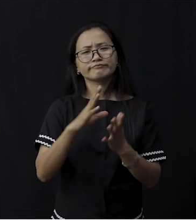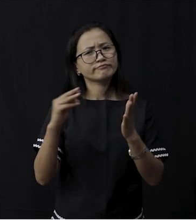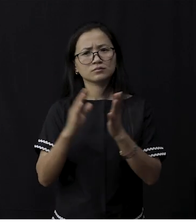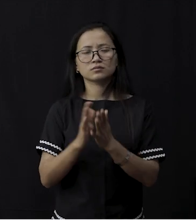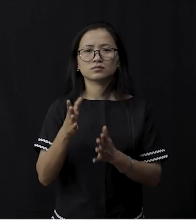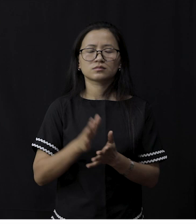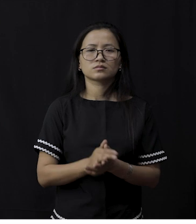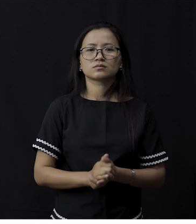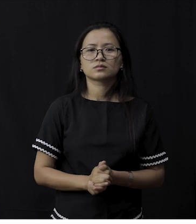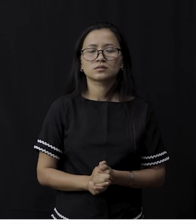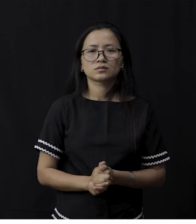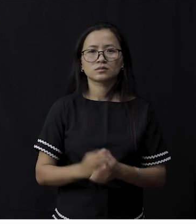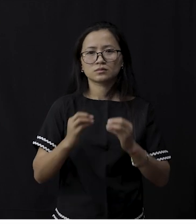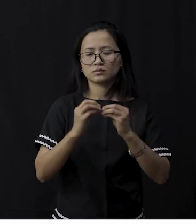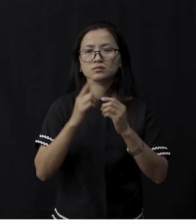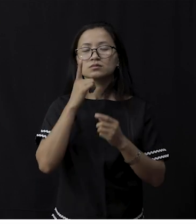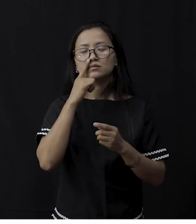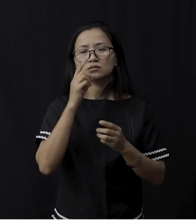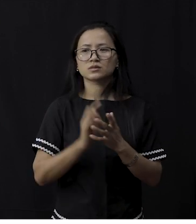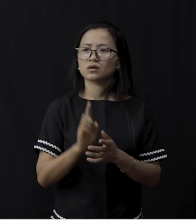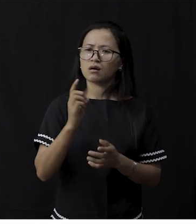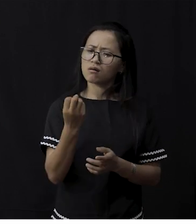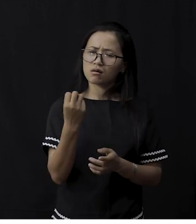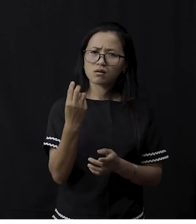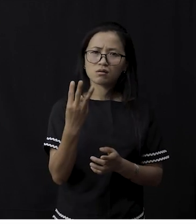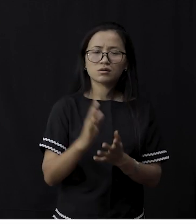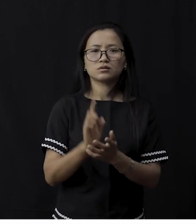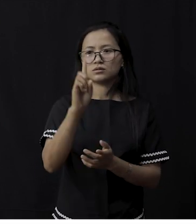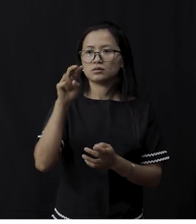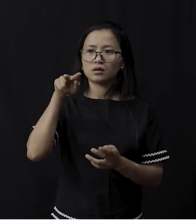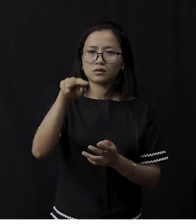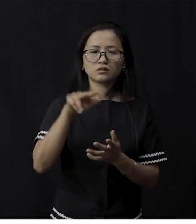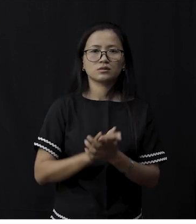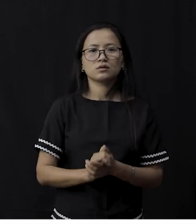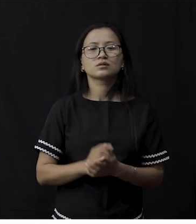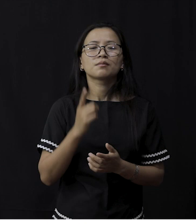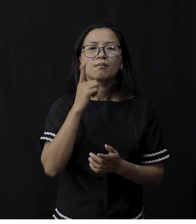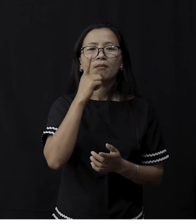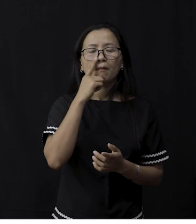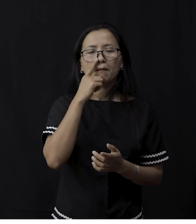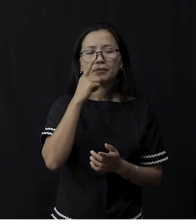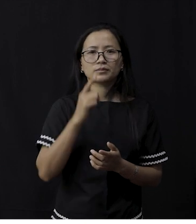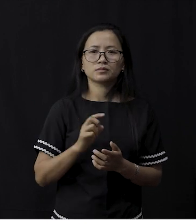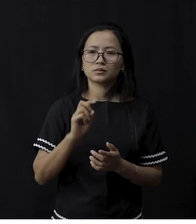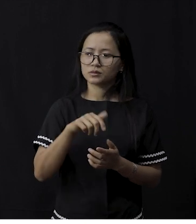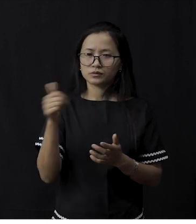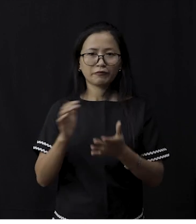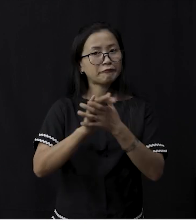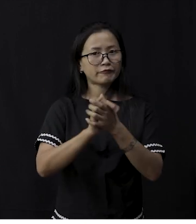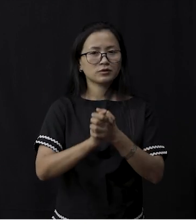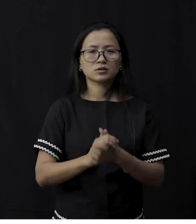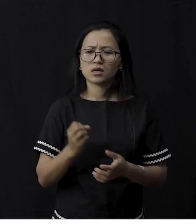nice, right? Bella, I counted to 100. It's my turn now, said Molly. You counted too